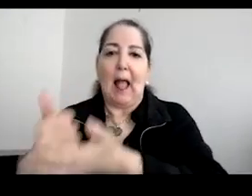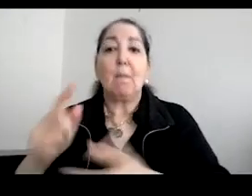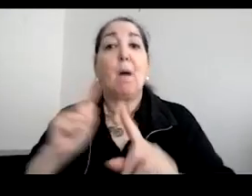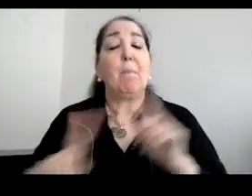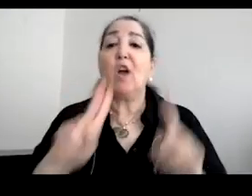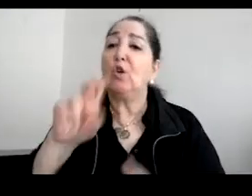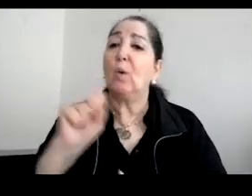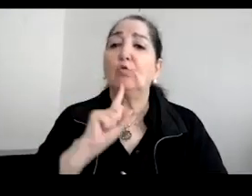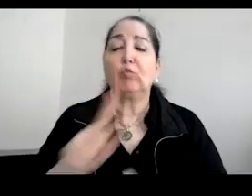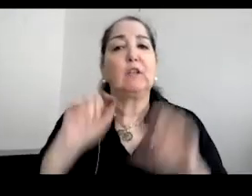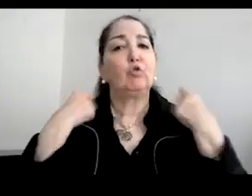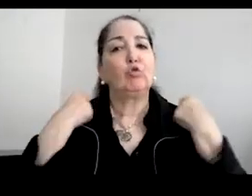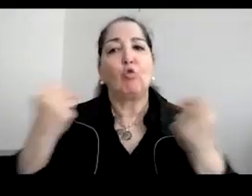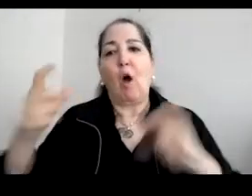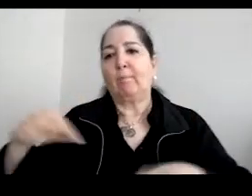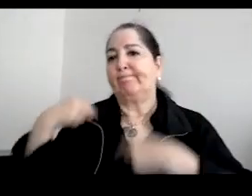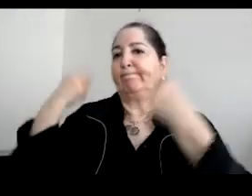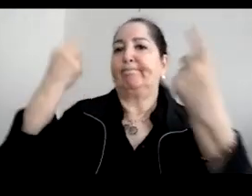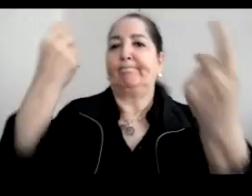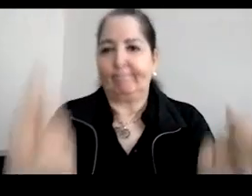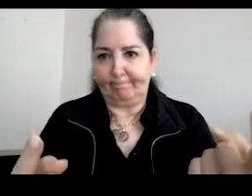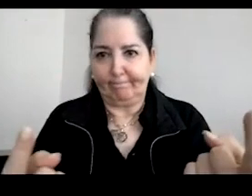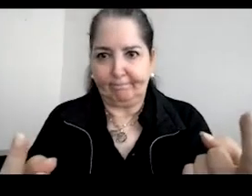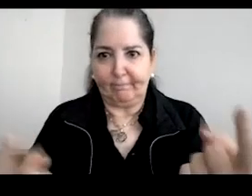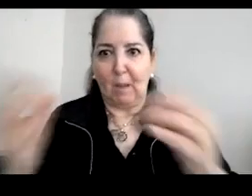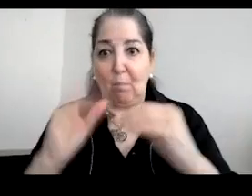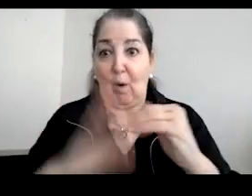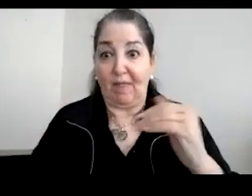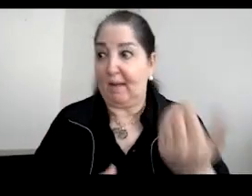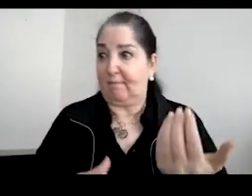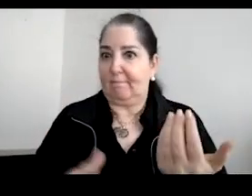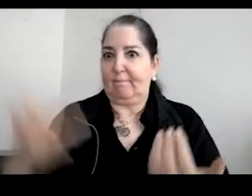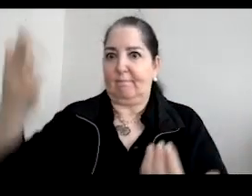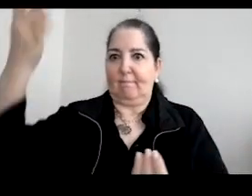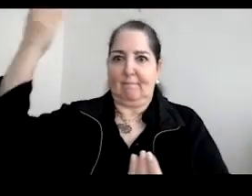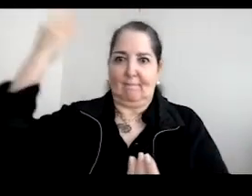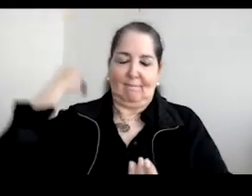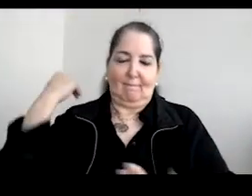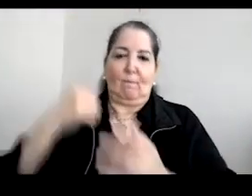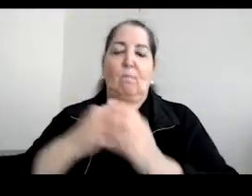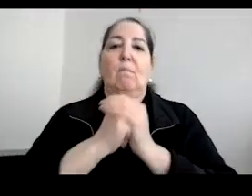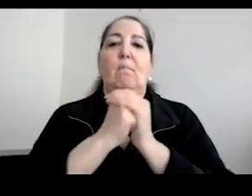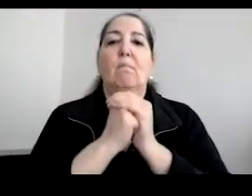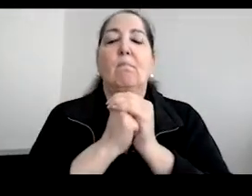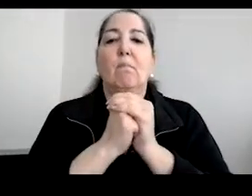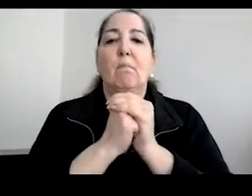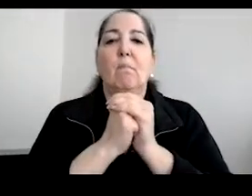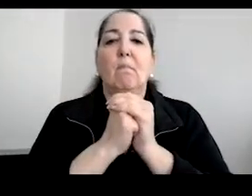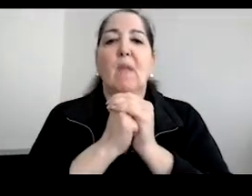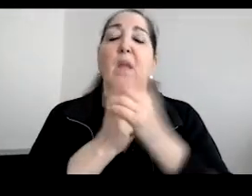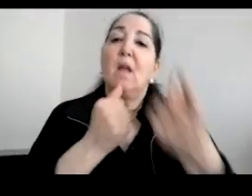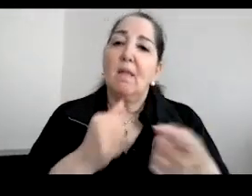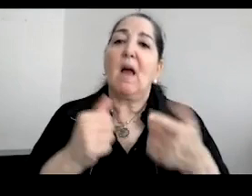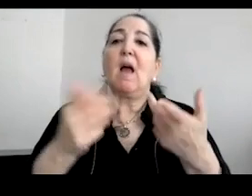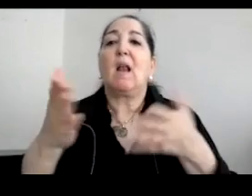been in quite some time. So after averaging about